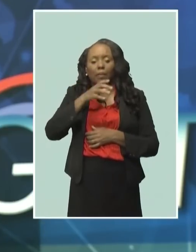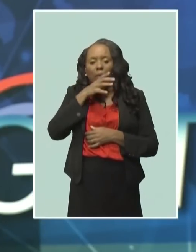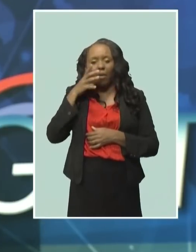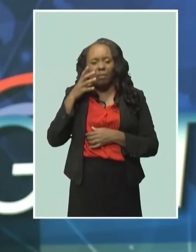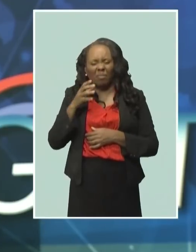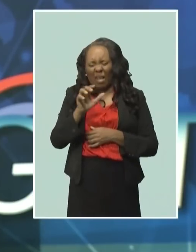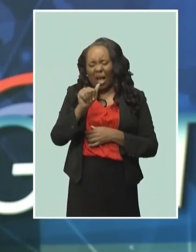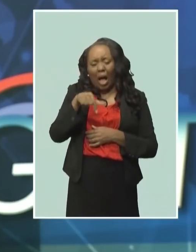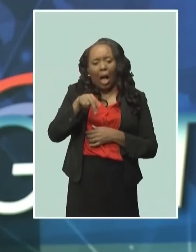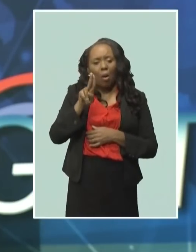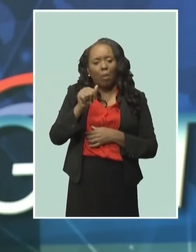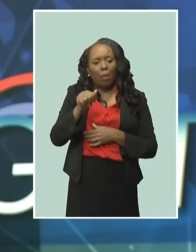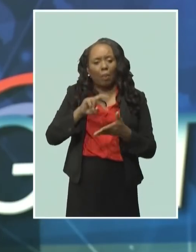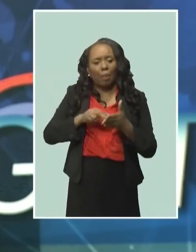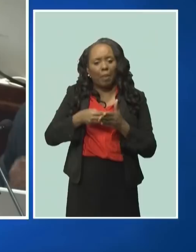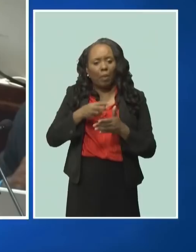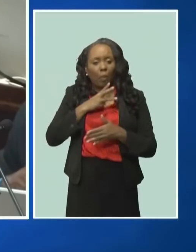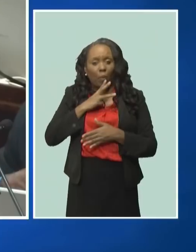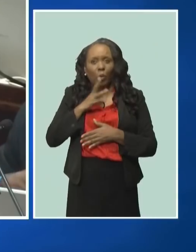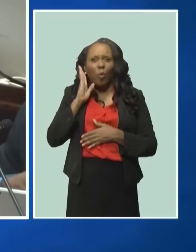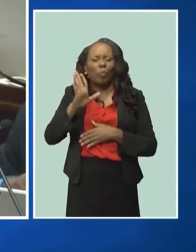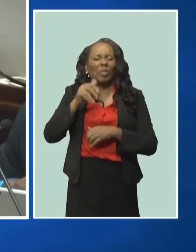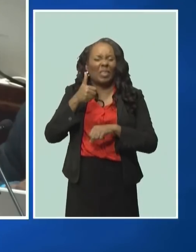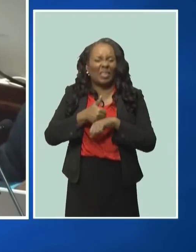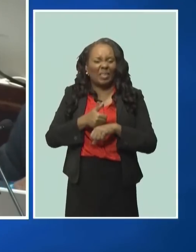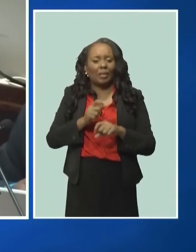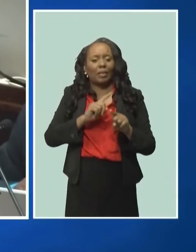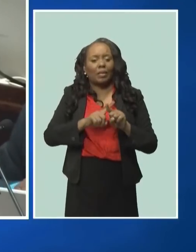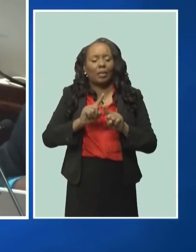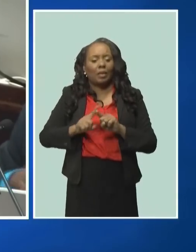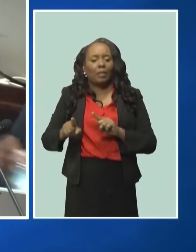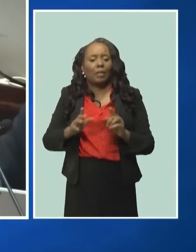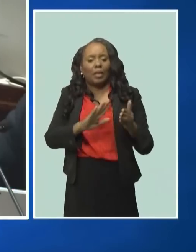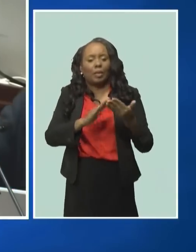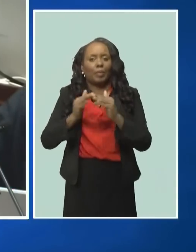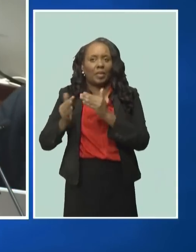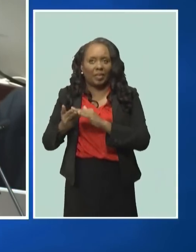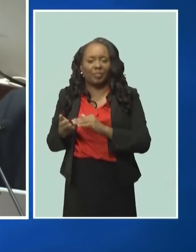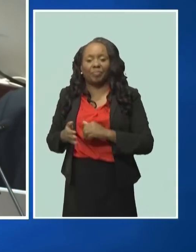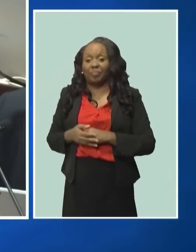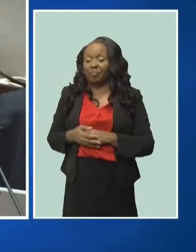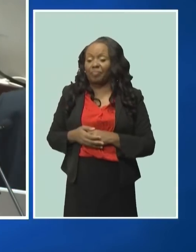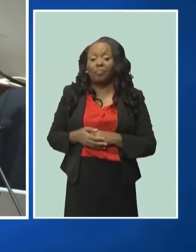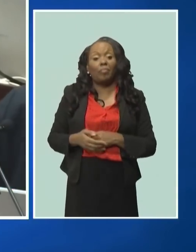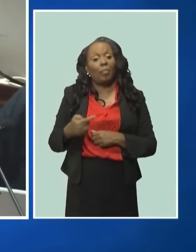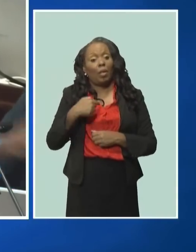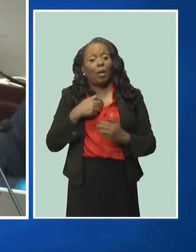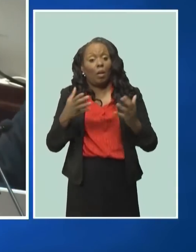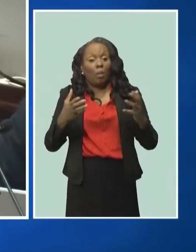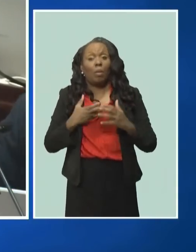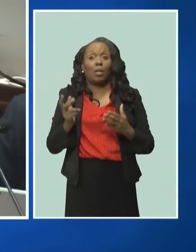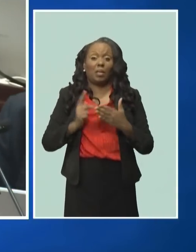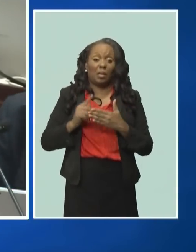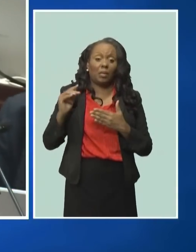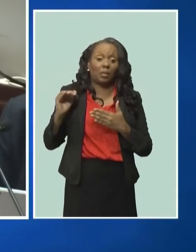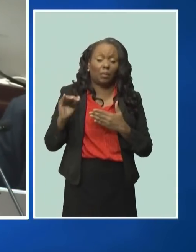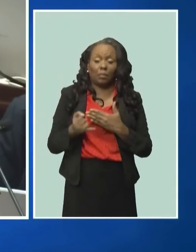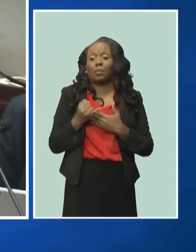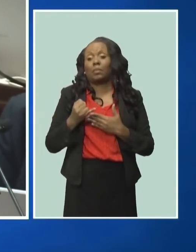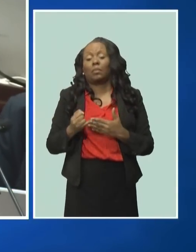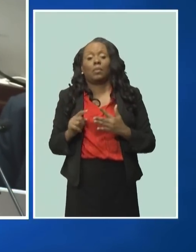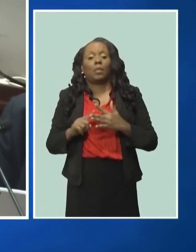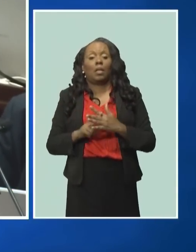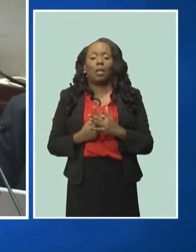constituency. What I want to do this year is to get that project moving, where we would